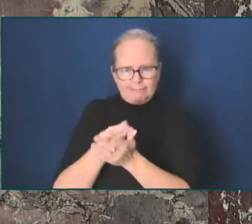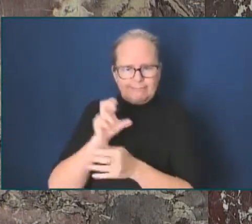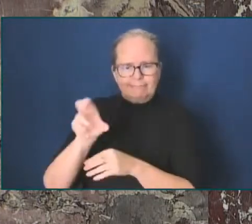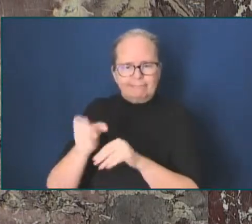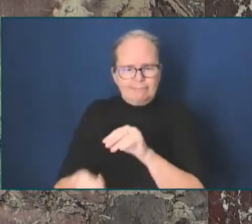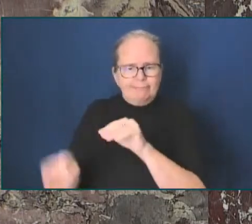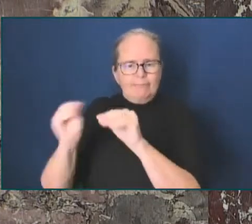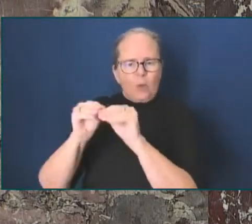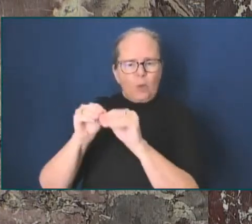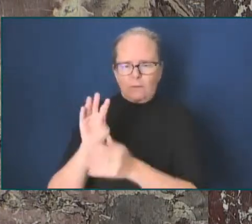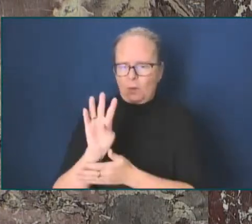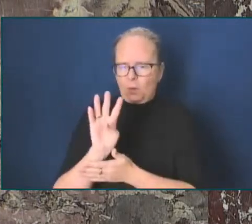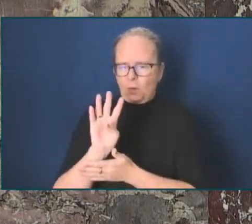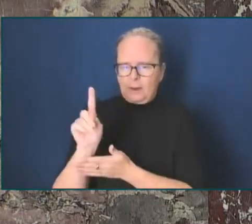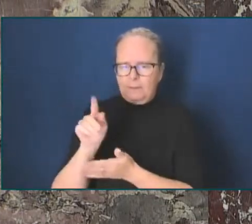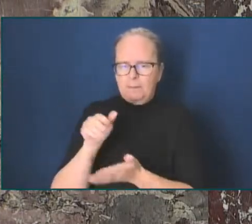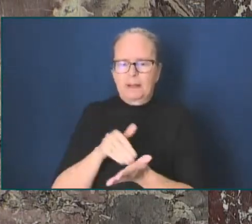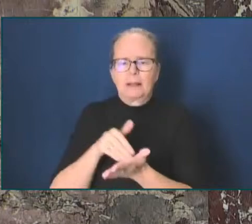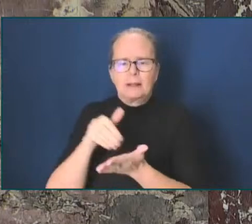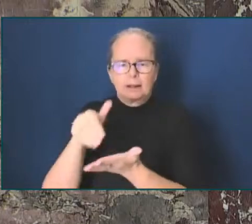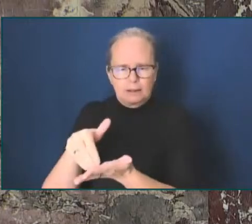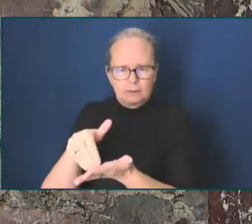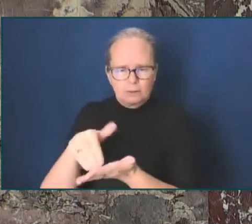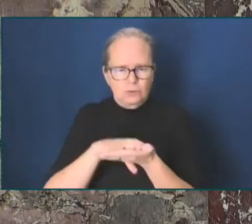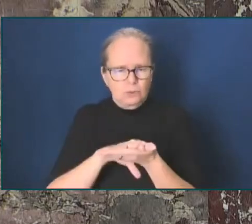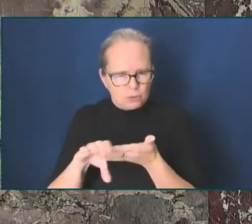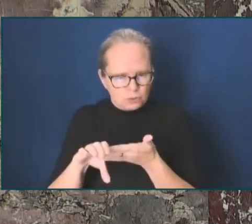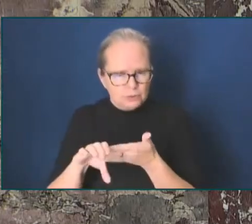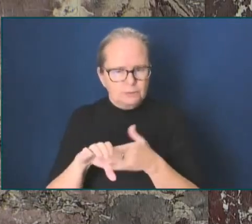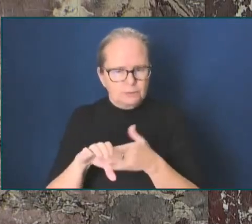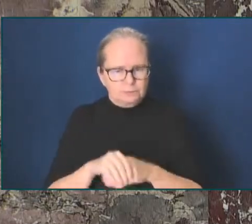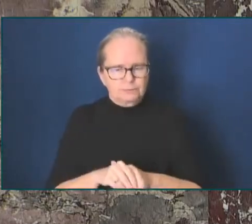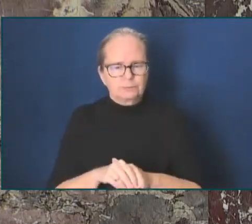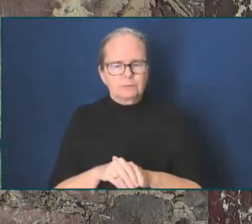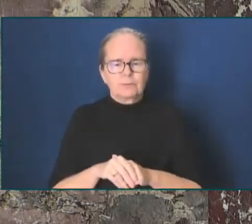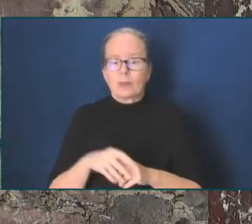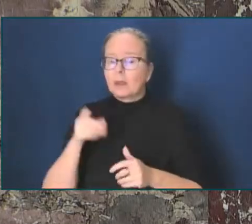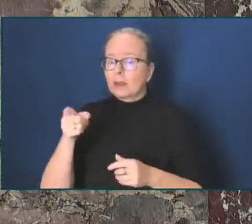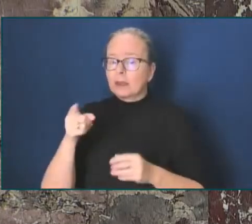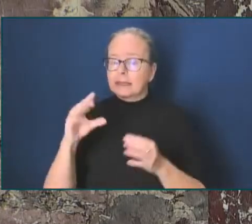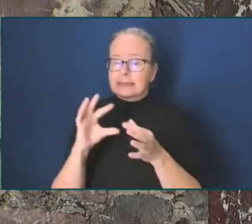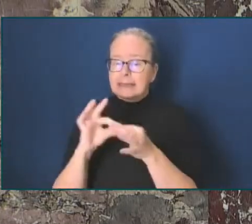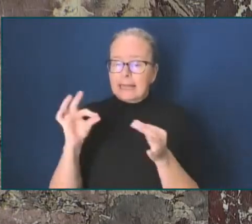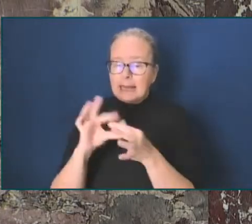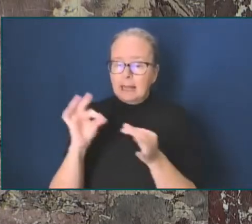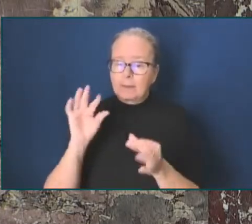it, but the member raised his record. I will mention as health minister in 2009, he forced